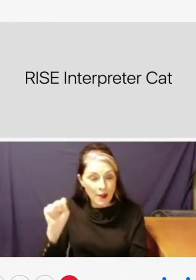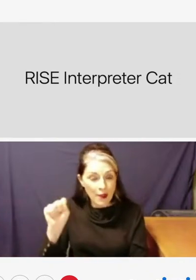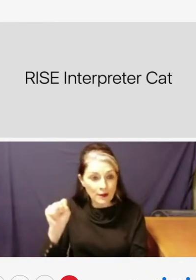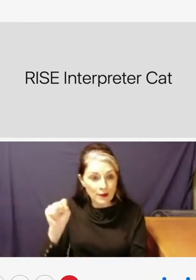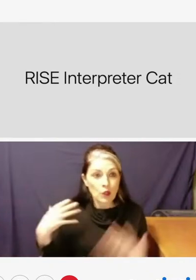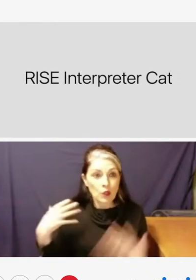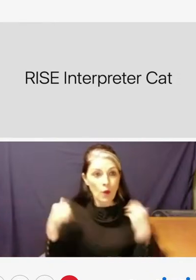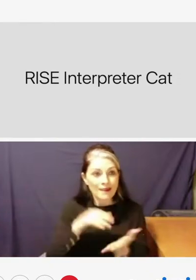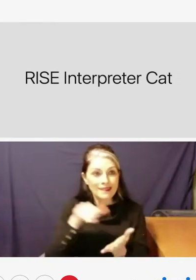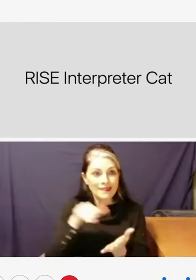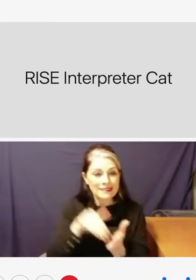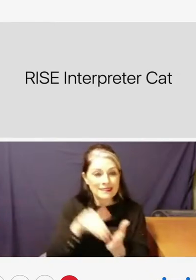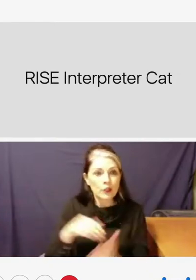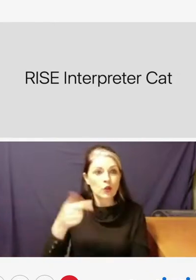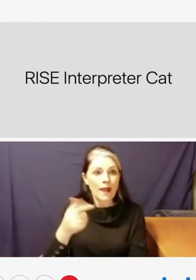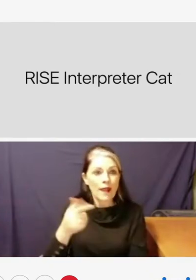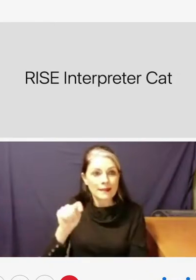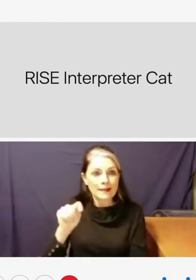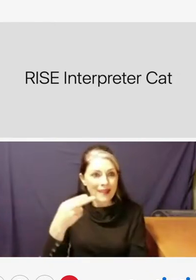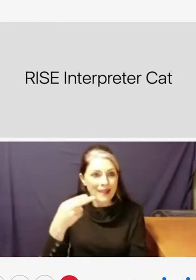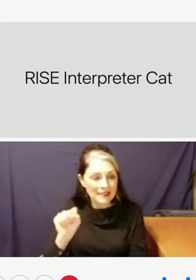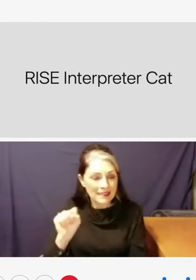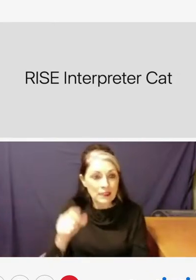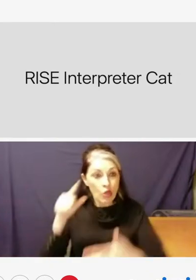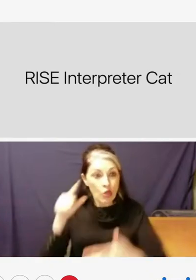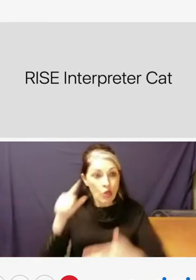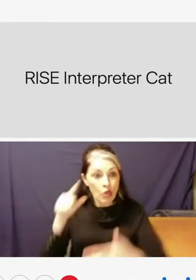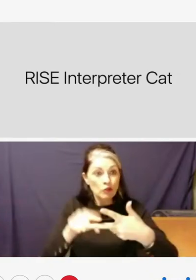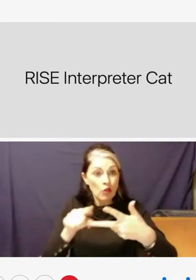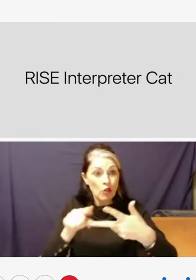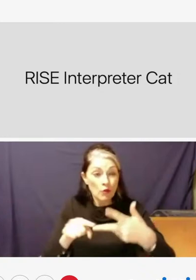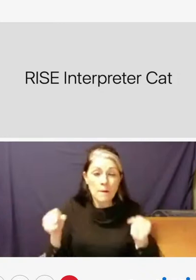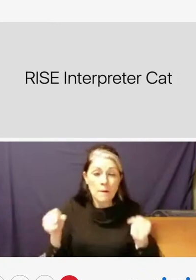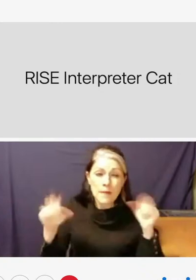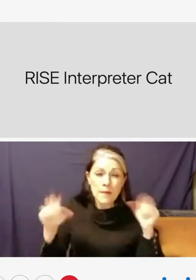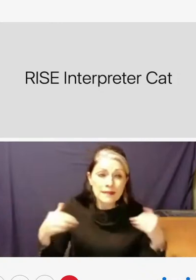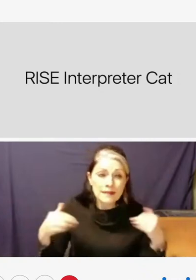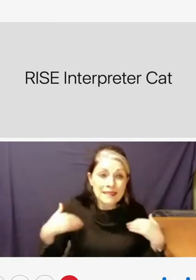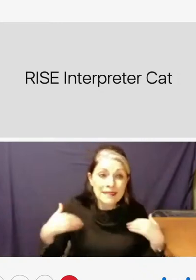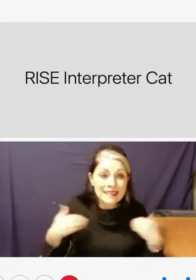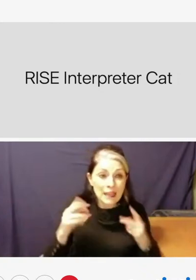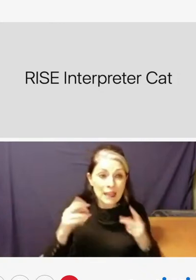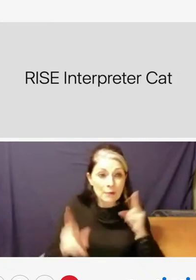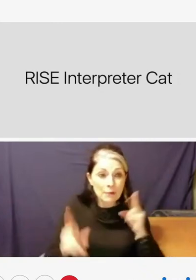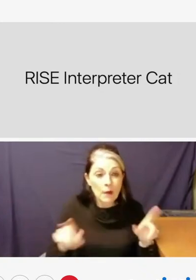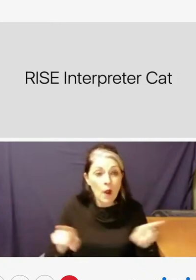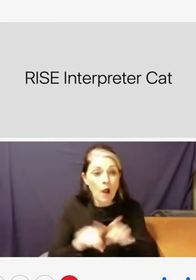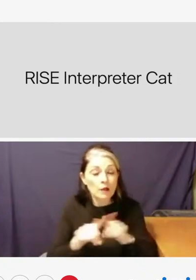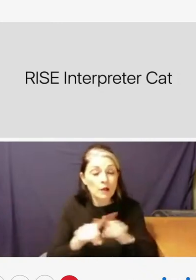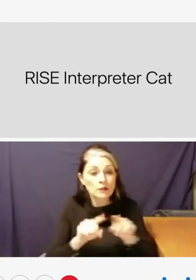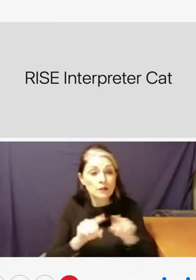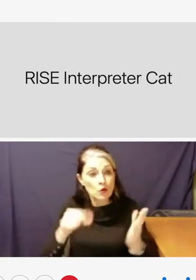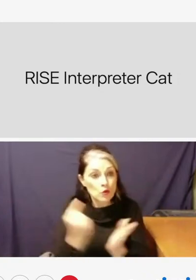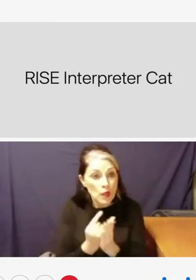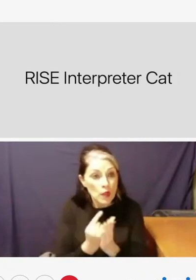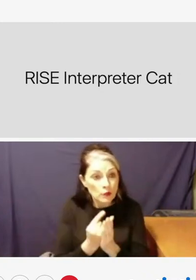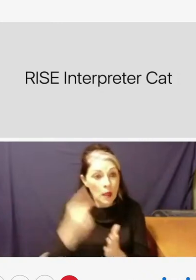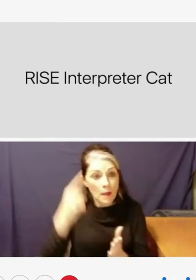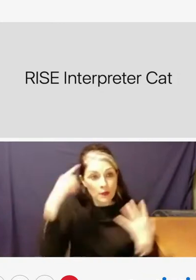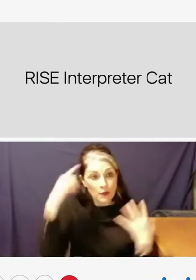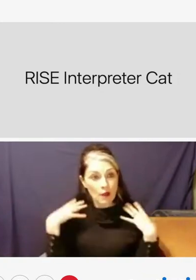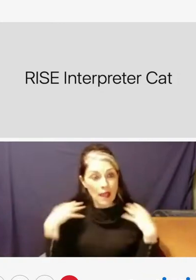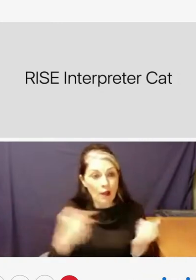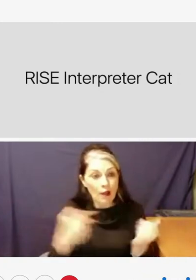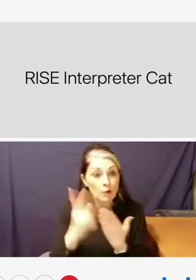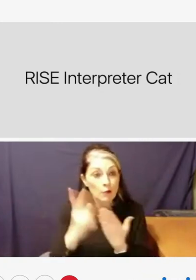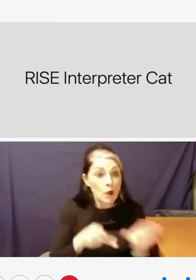Terrace High School these these three amazing young people by the way are also graduates from our mental health program they are now Professionals in the field and